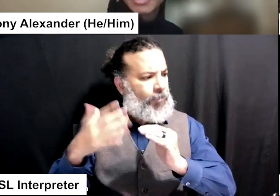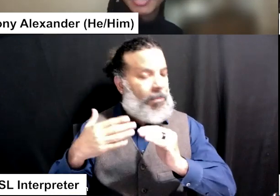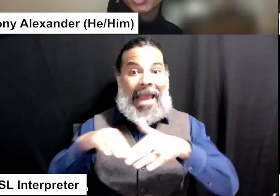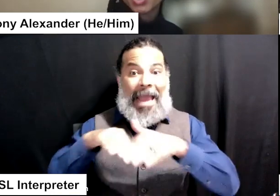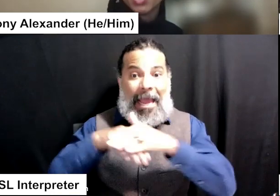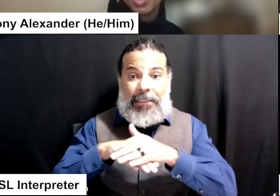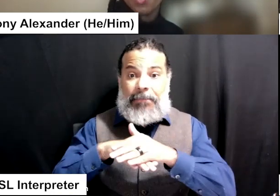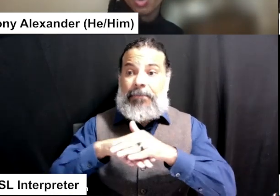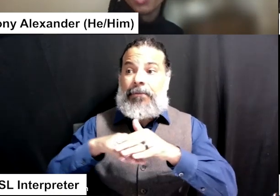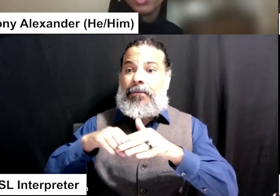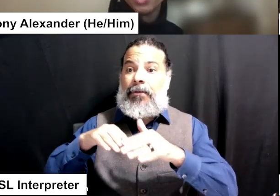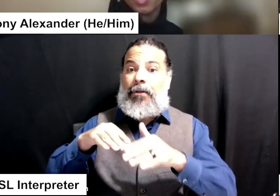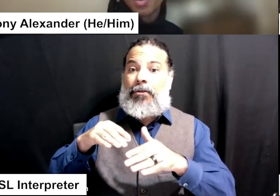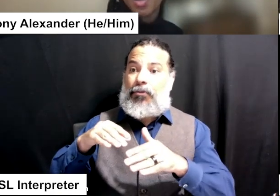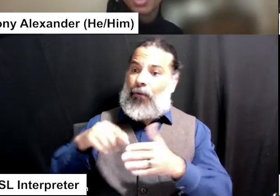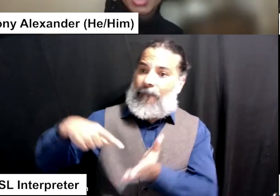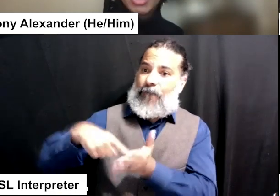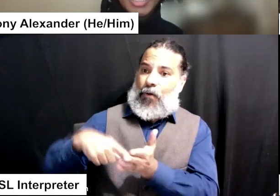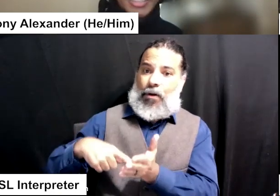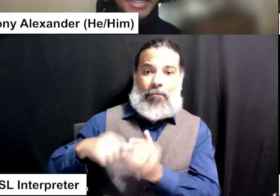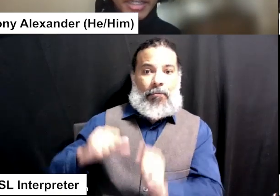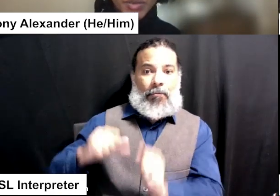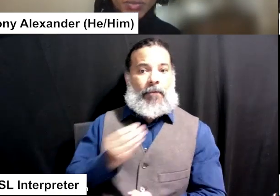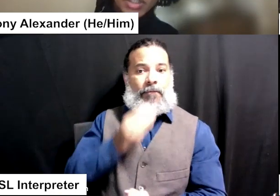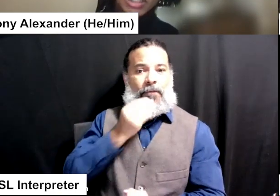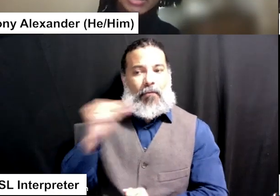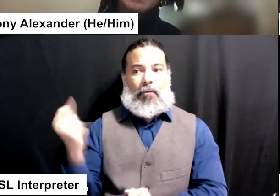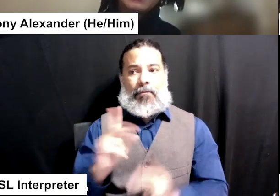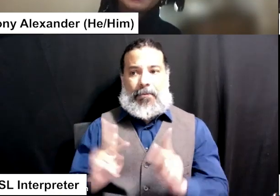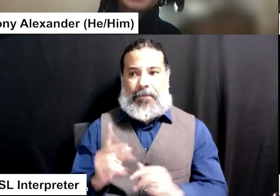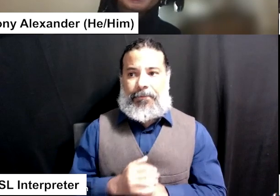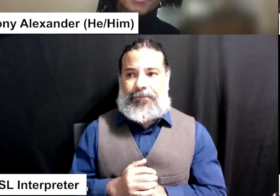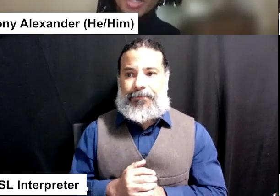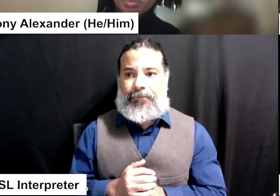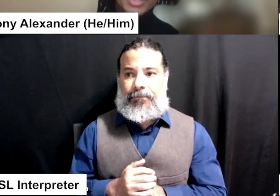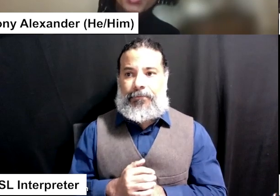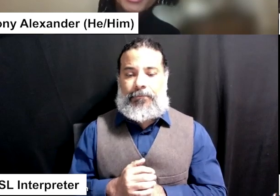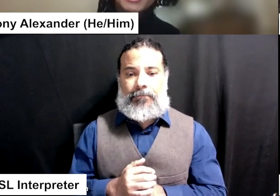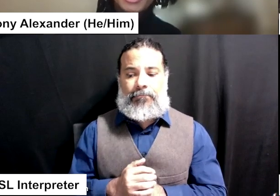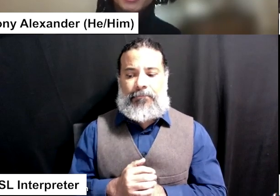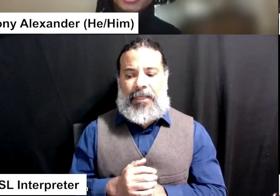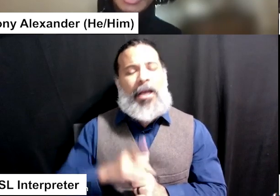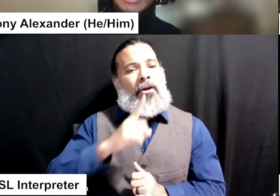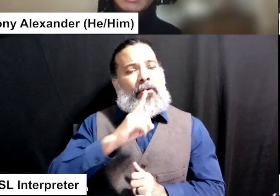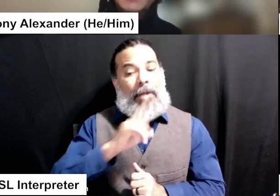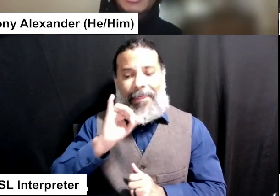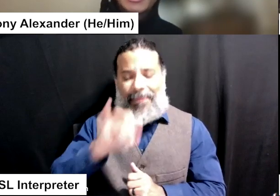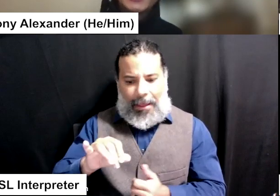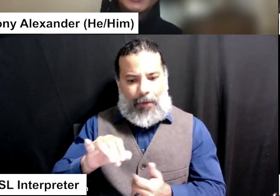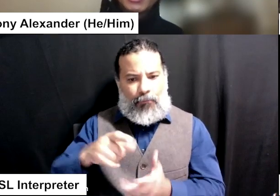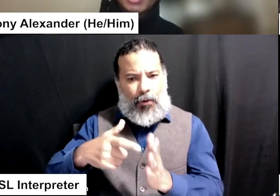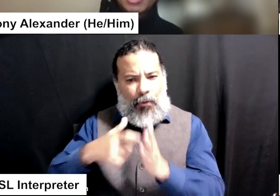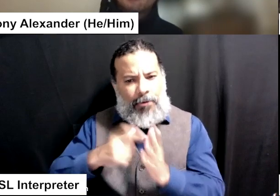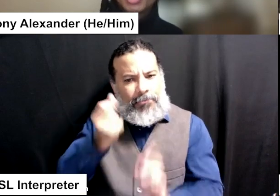accessible access to affordable food for all. And it really brings with it an understanding